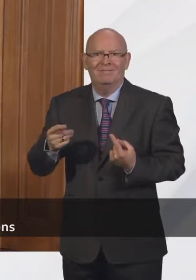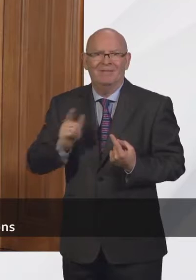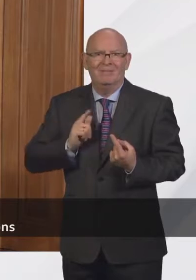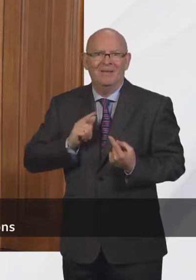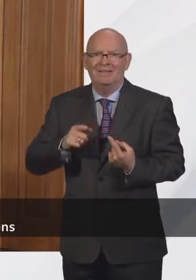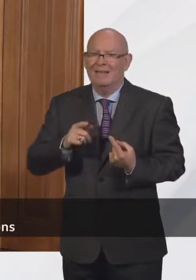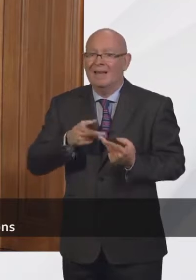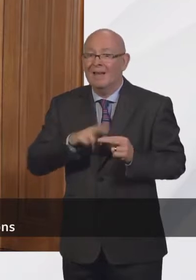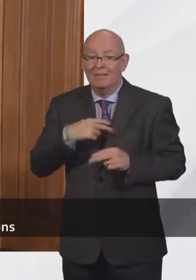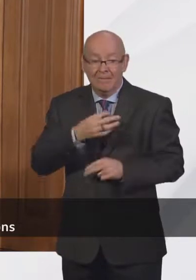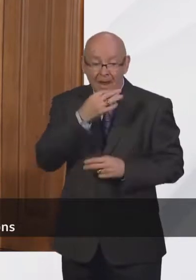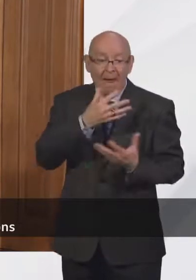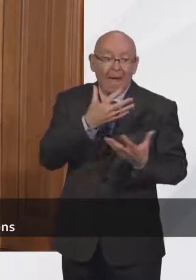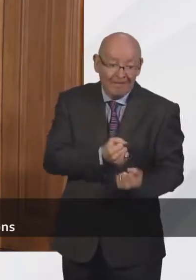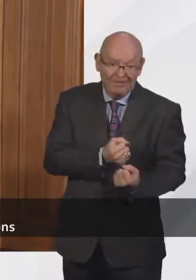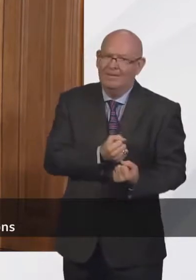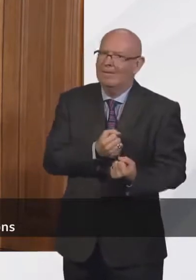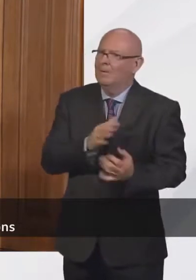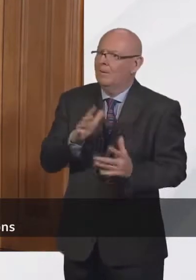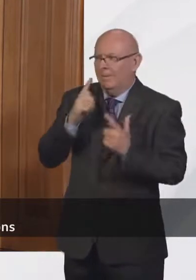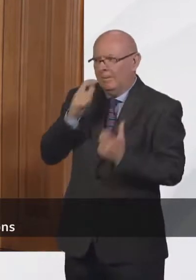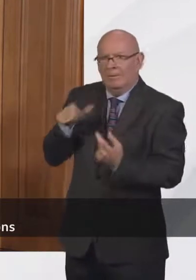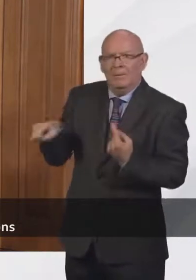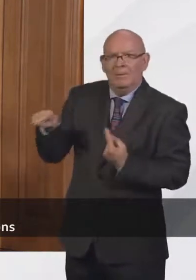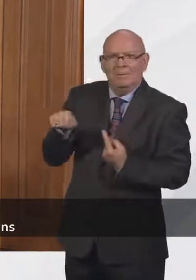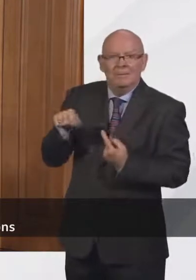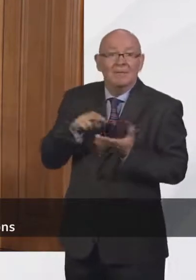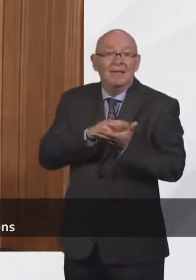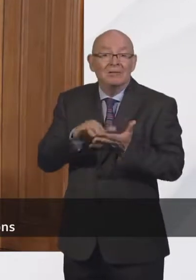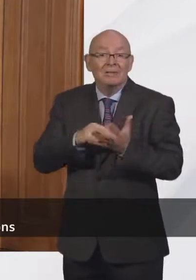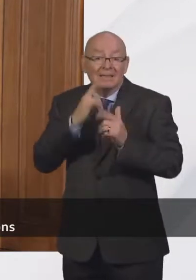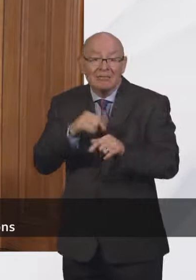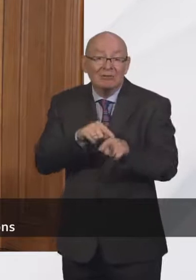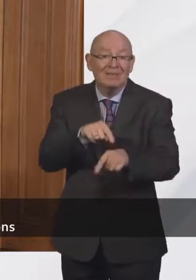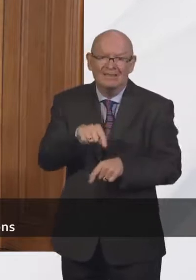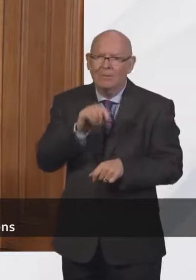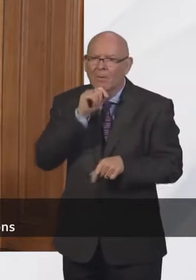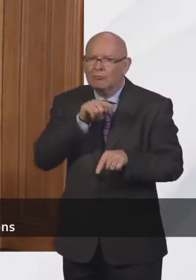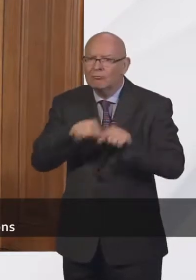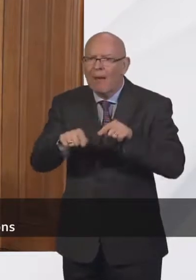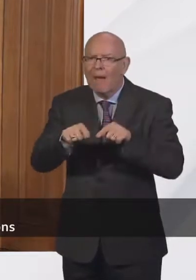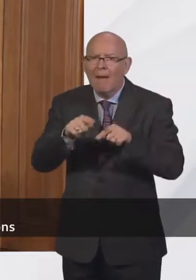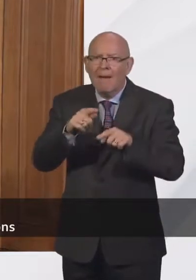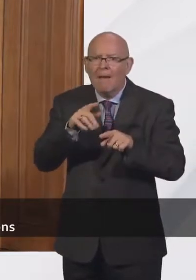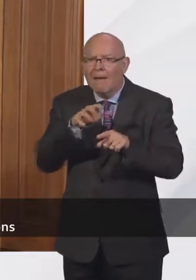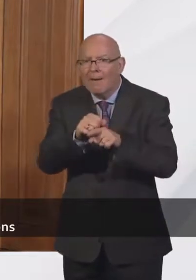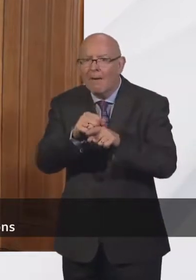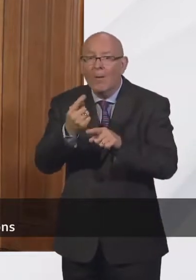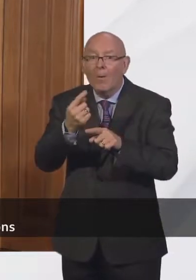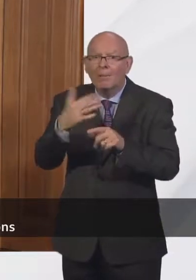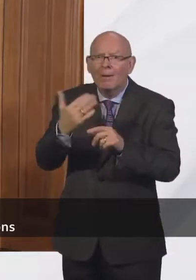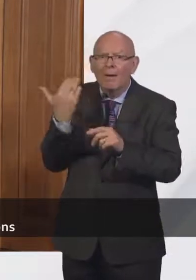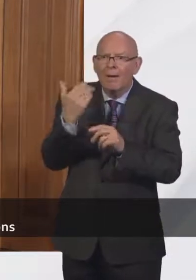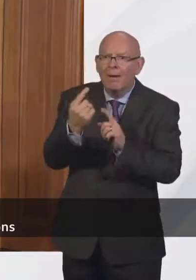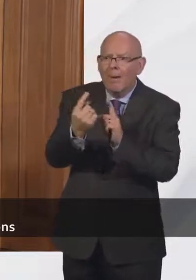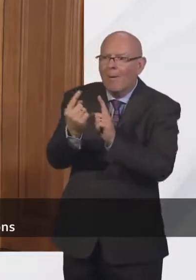general population at home, and that reduces the transmission. So that's the first thing, isolating the virus. We all have to be part of that. The second